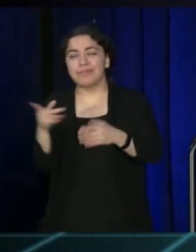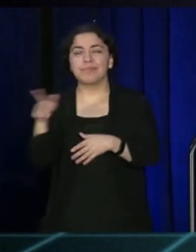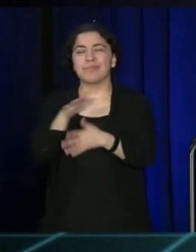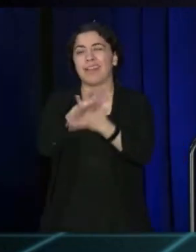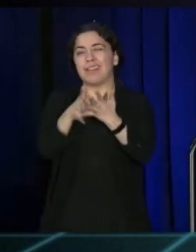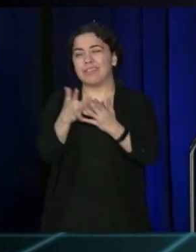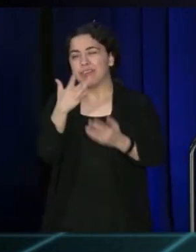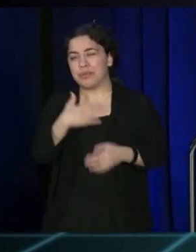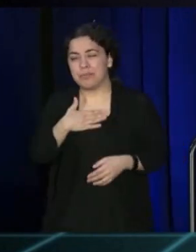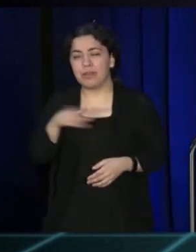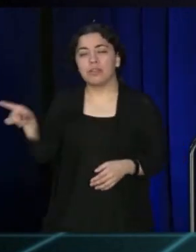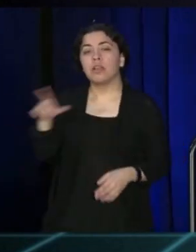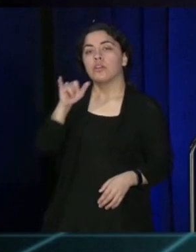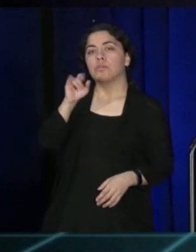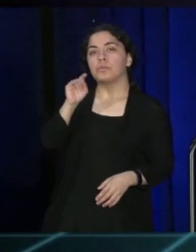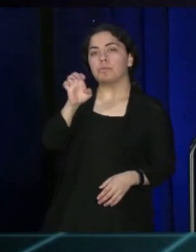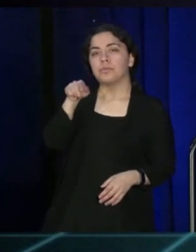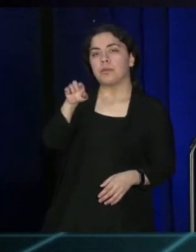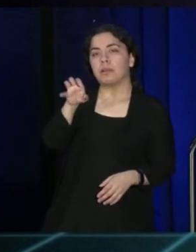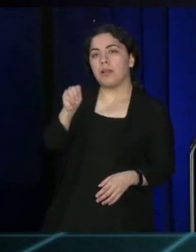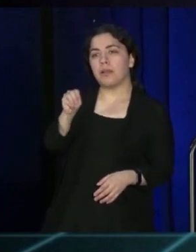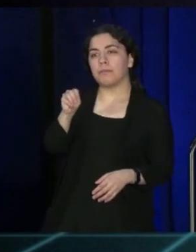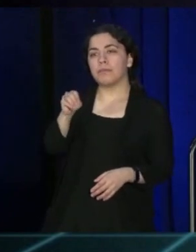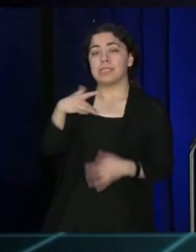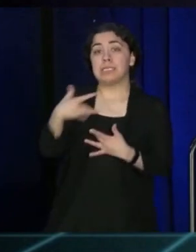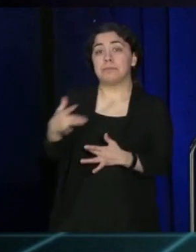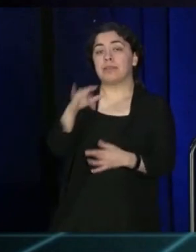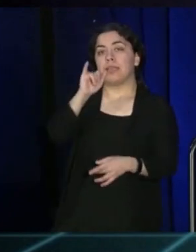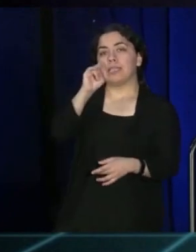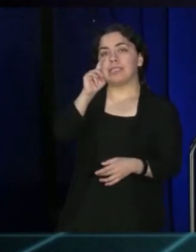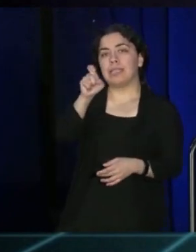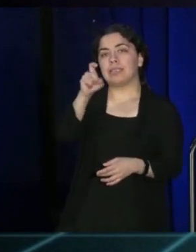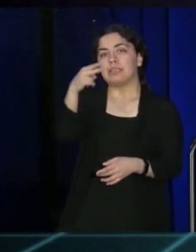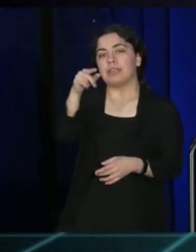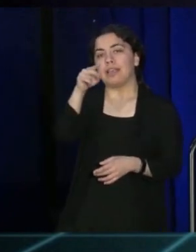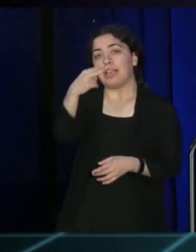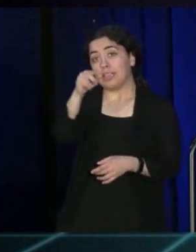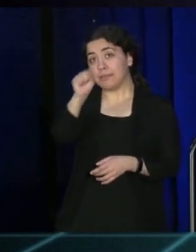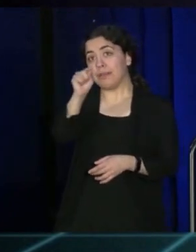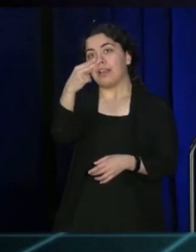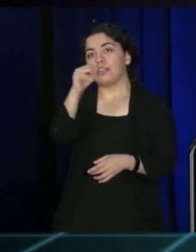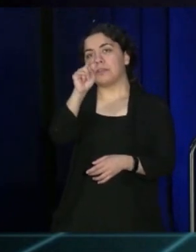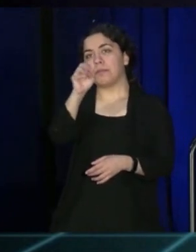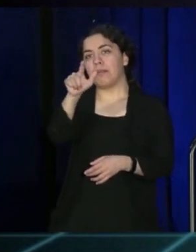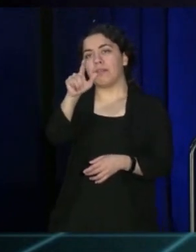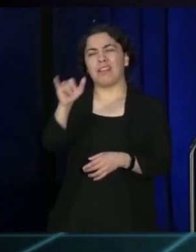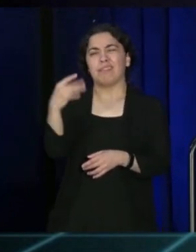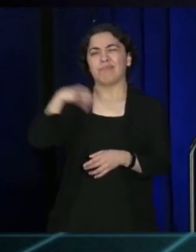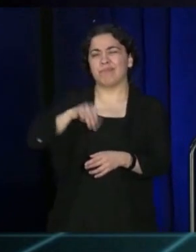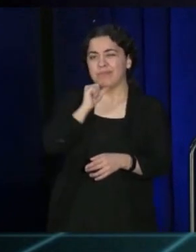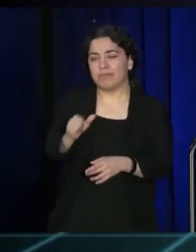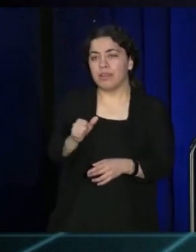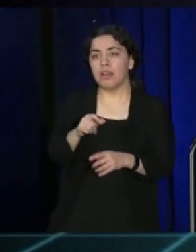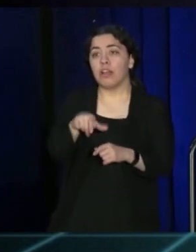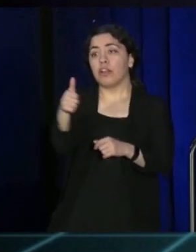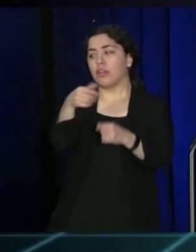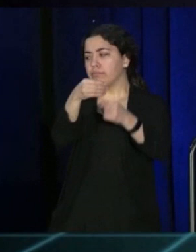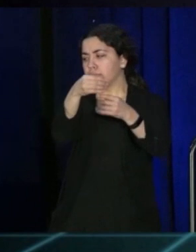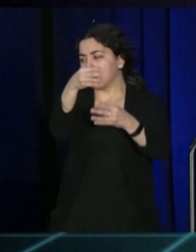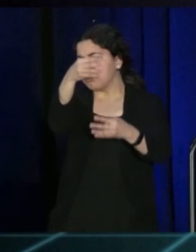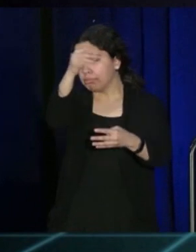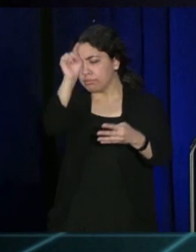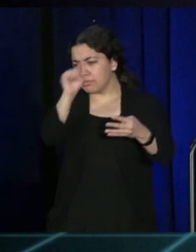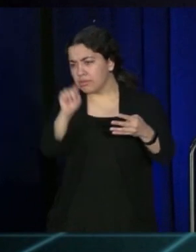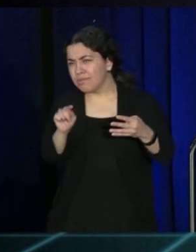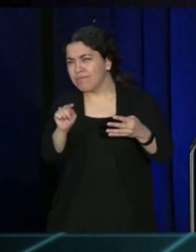get the index.html, which has nothing useful on it at all. And then we get enough JavaScript to render stuff, but not enough to actually make the search bar